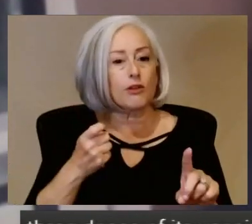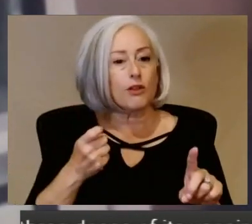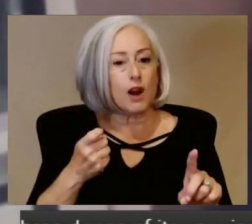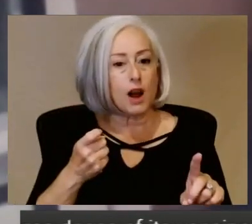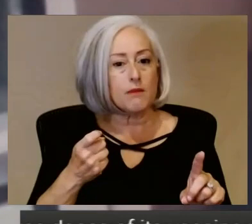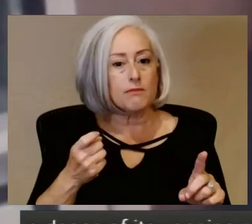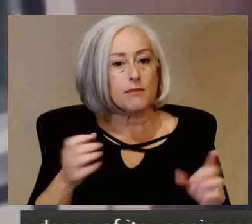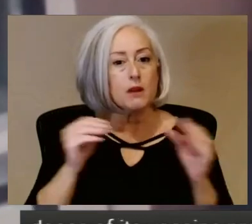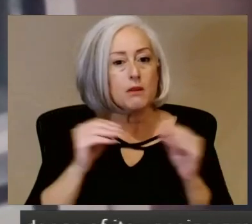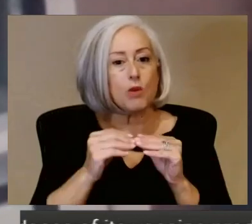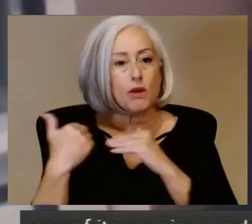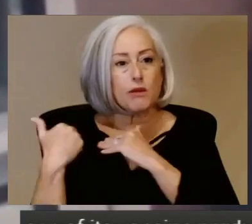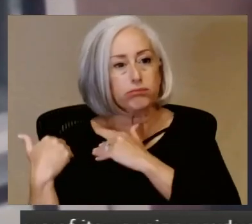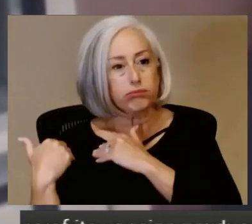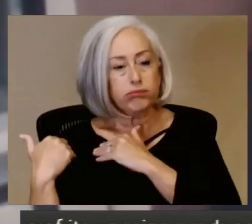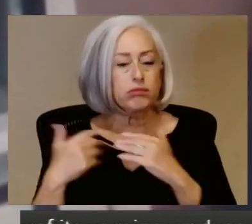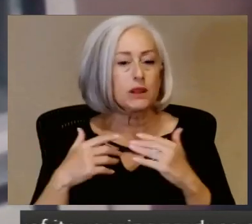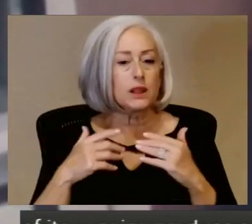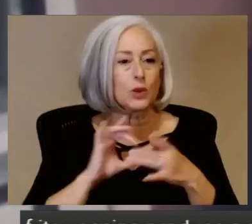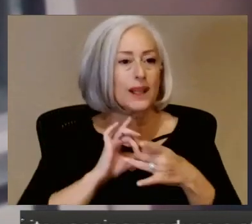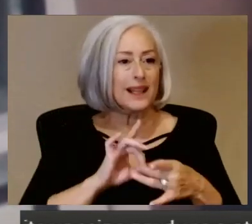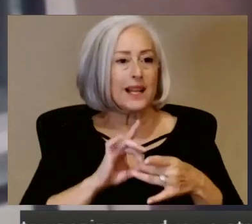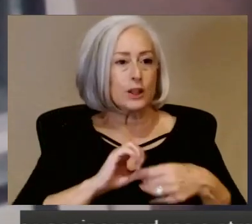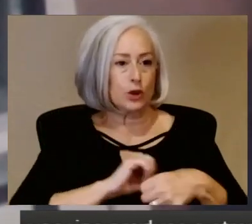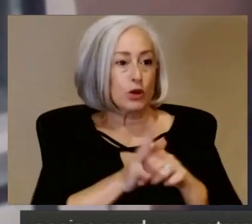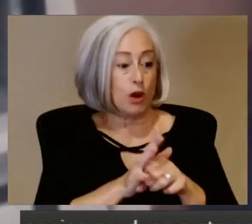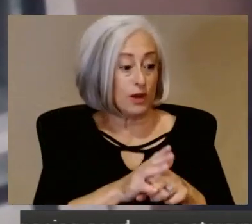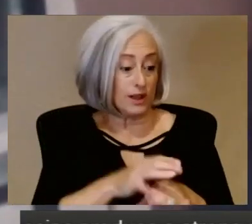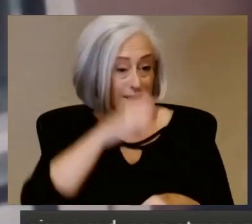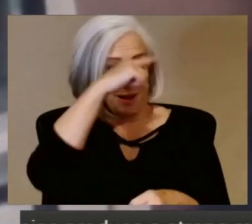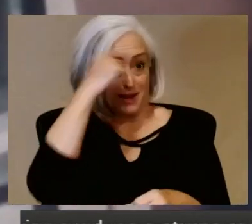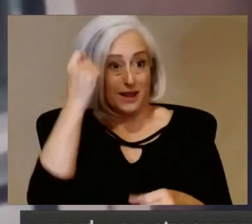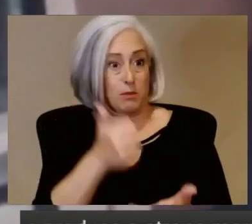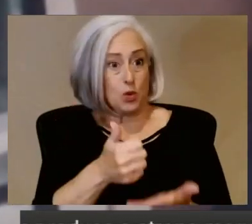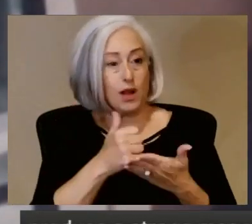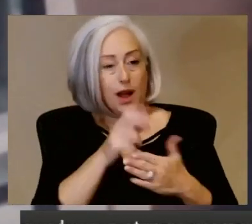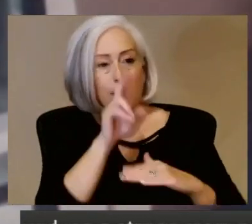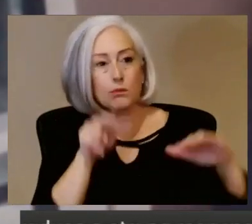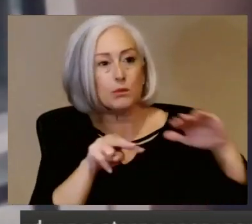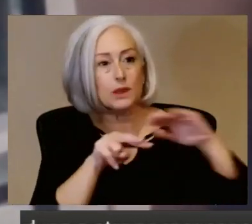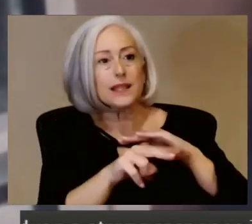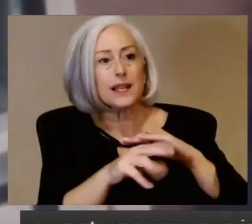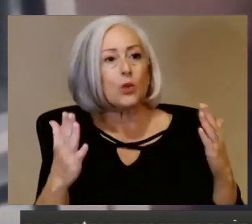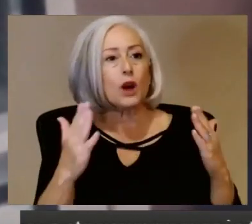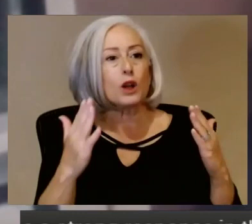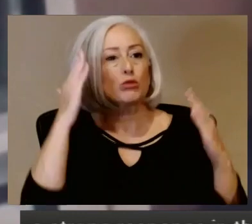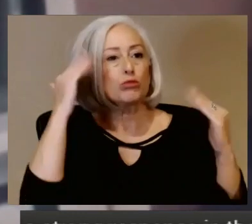a COVID wave. And so I think this summer will be very predictive of what we might be able to anticipate in the fall.